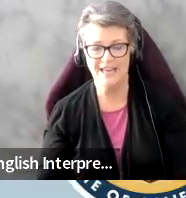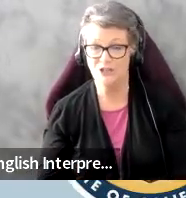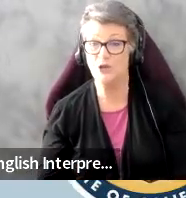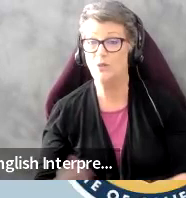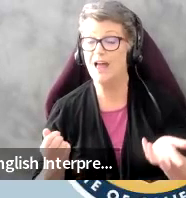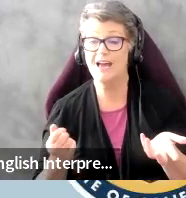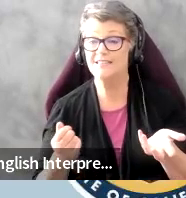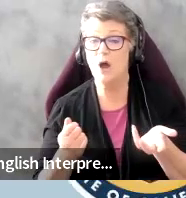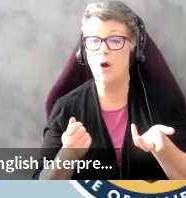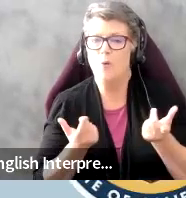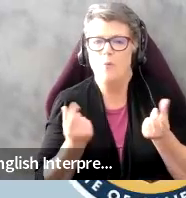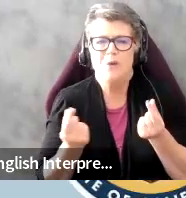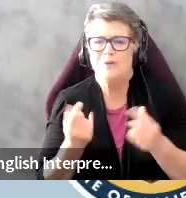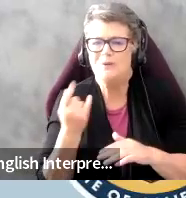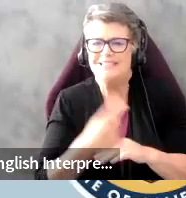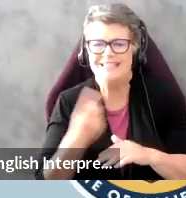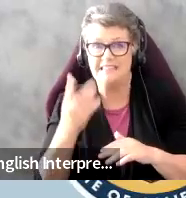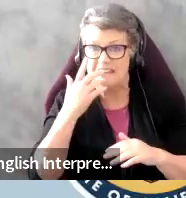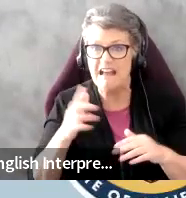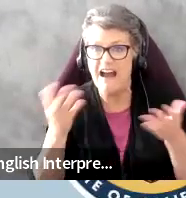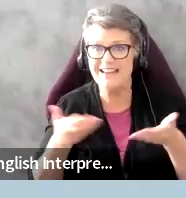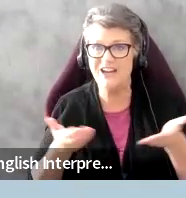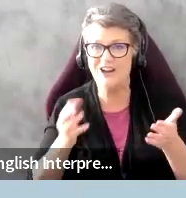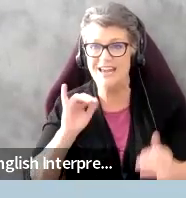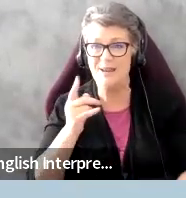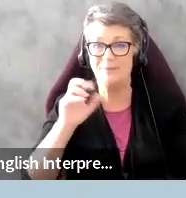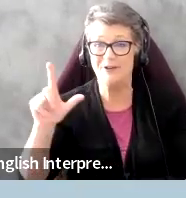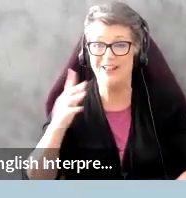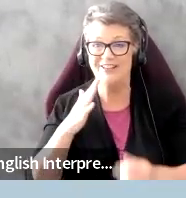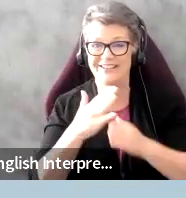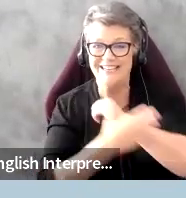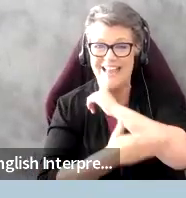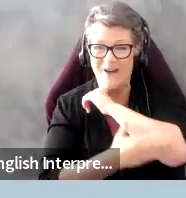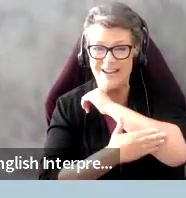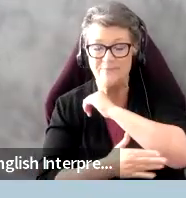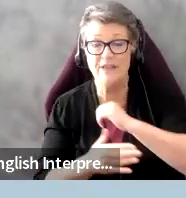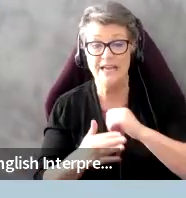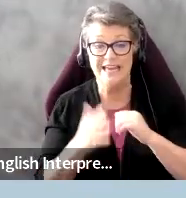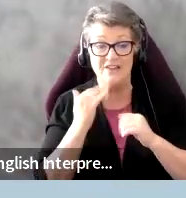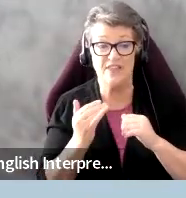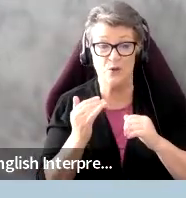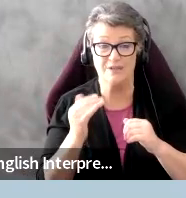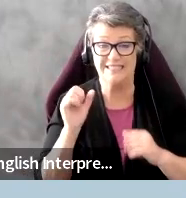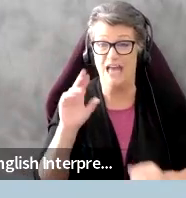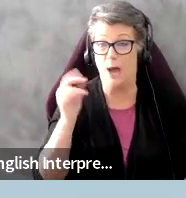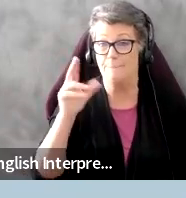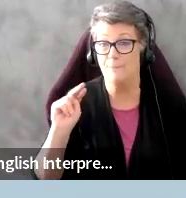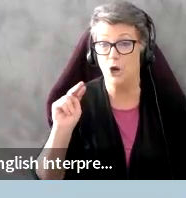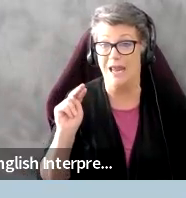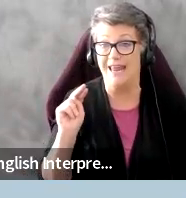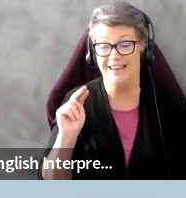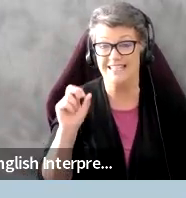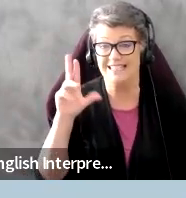temperature of where we are today. It's getting hot out here in Imperial County. So if there was a burning sun there, I think I'm at 4